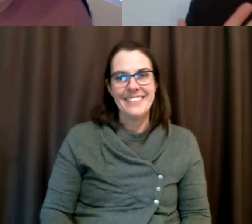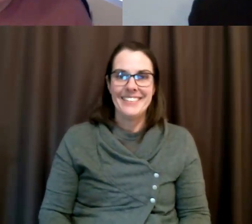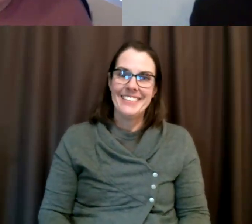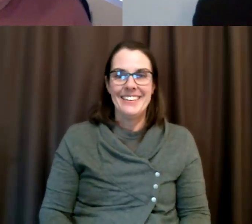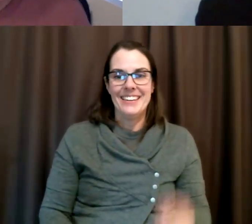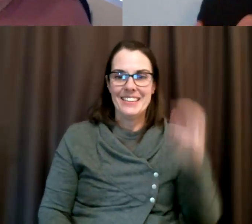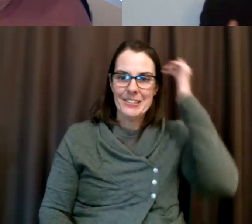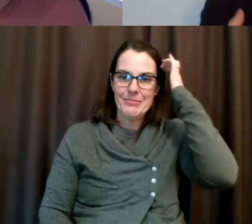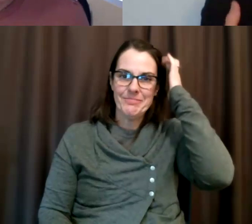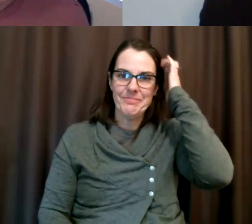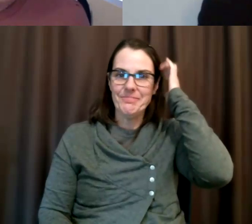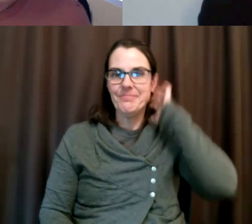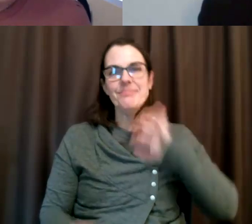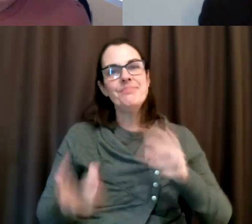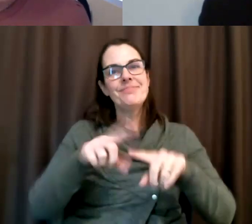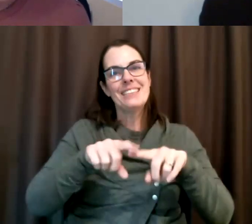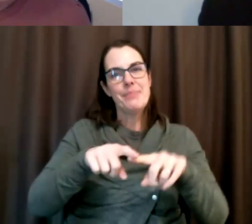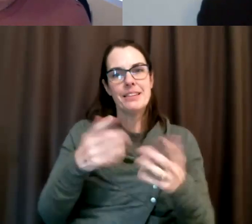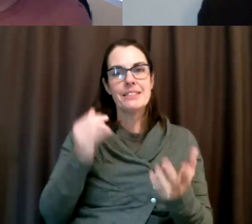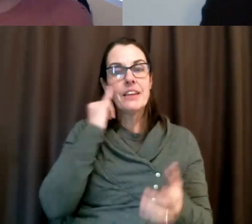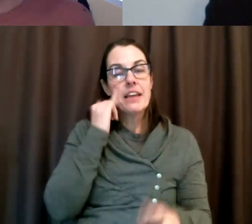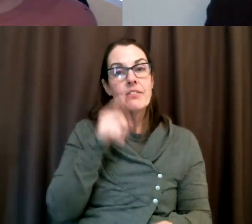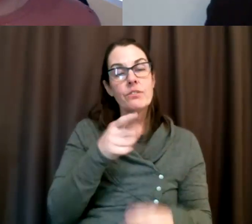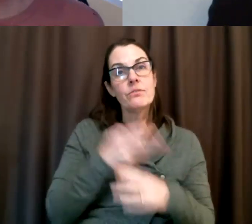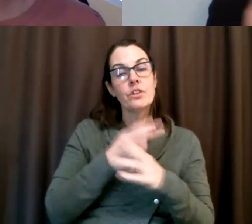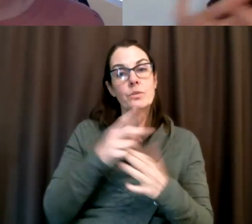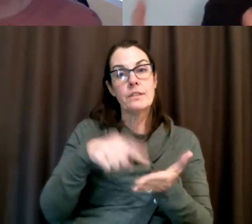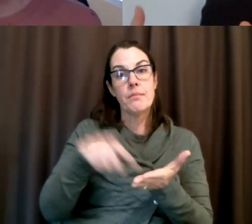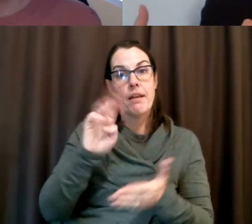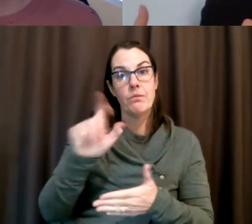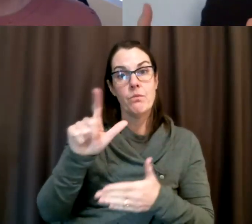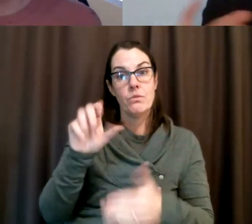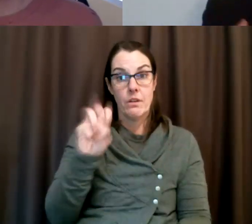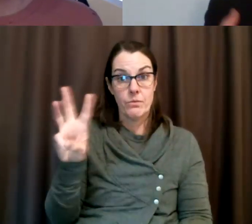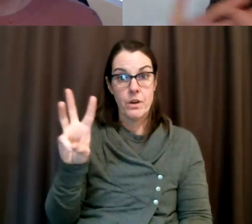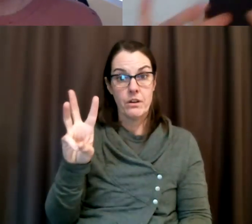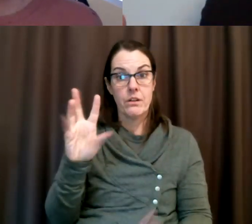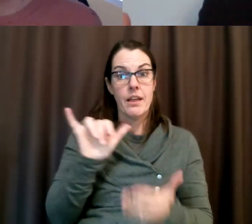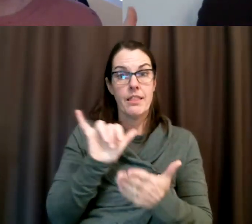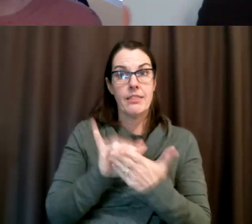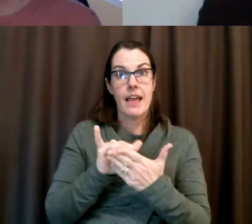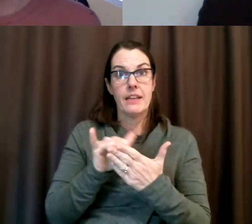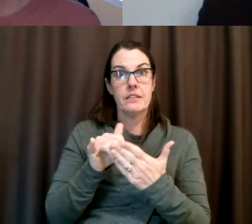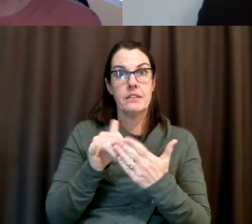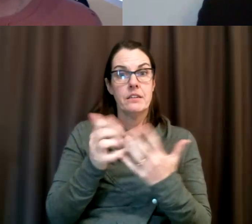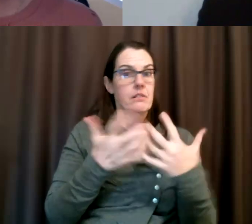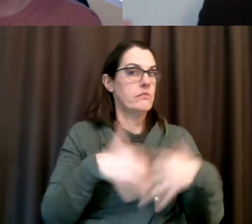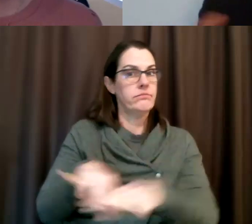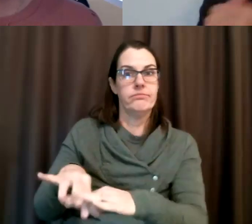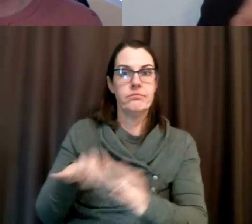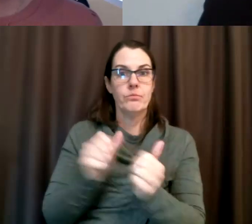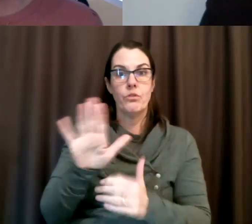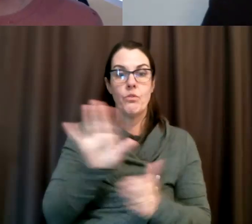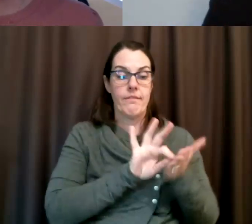it kind of depends. So if you're using a payroll software that syncs, let's say it syncs with your accounting